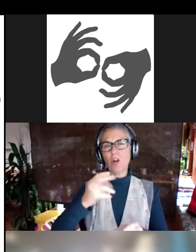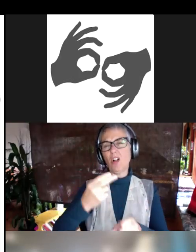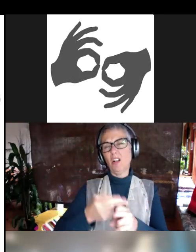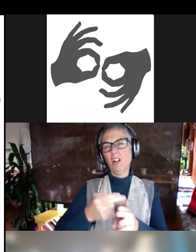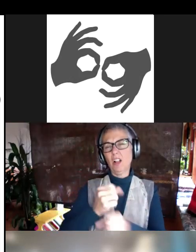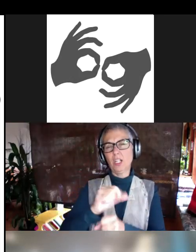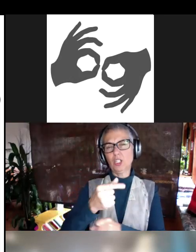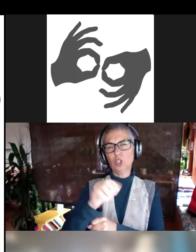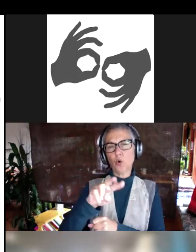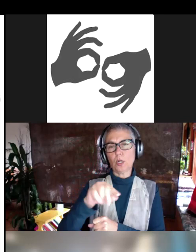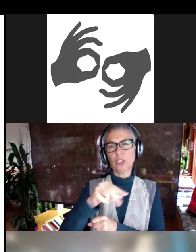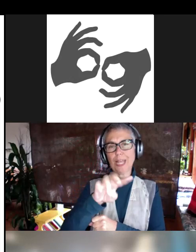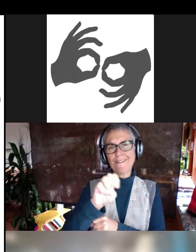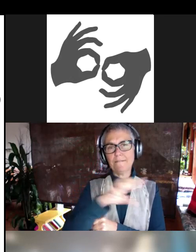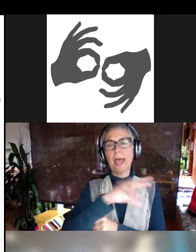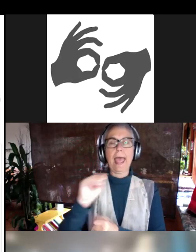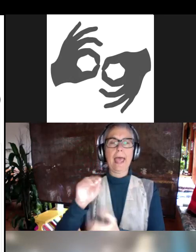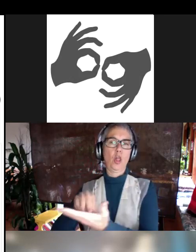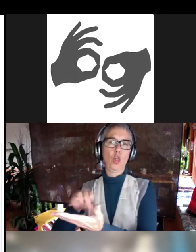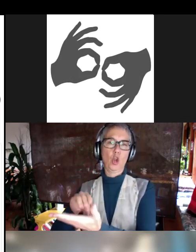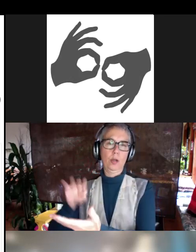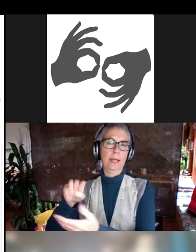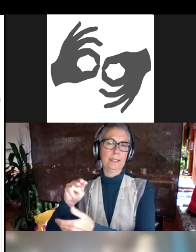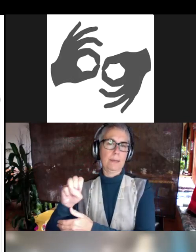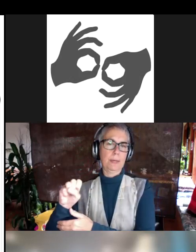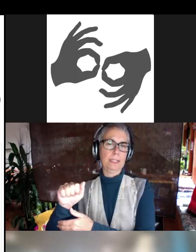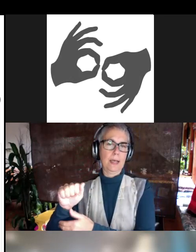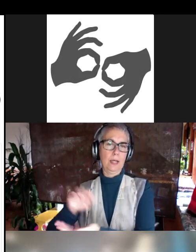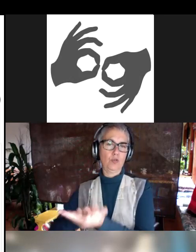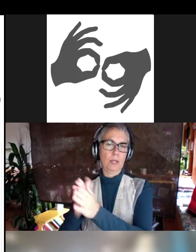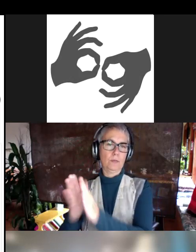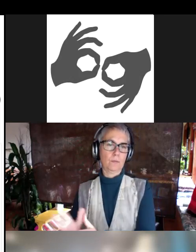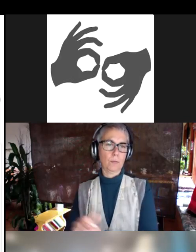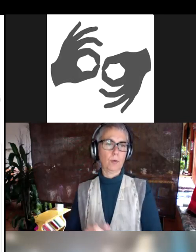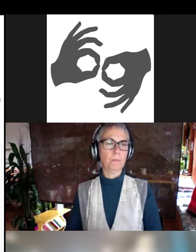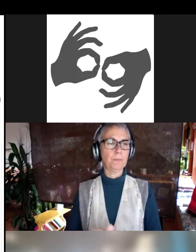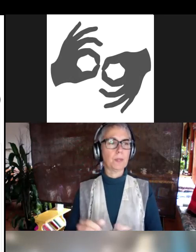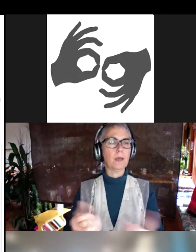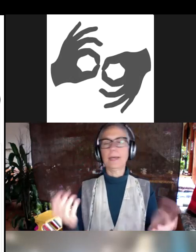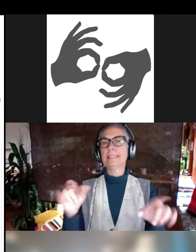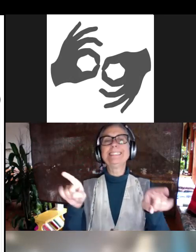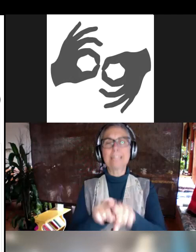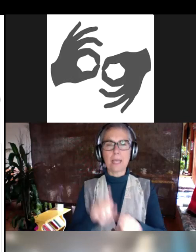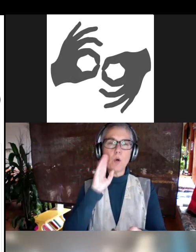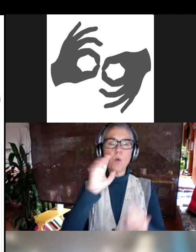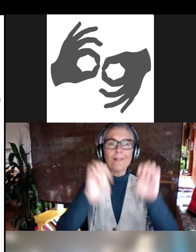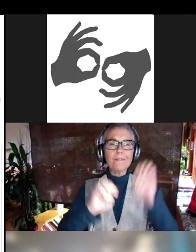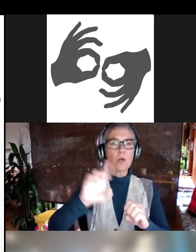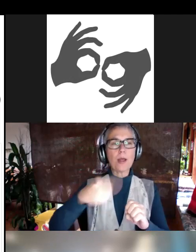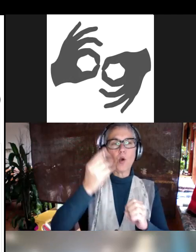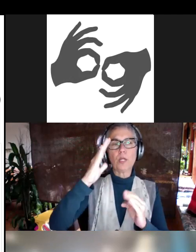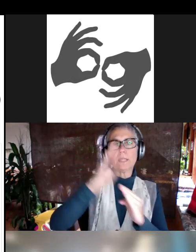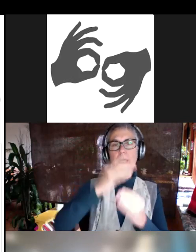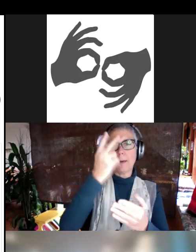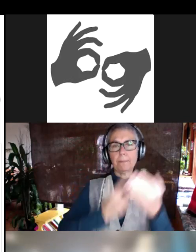be derived from the MSA Transformer. And again, as before, we're going to evaluate the top 96 predictions and compare the maximum